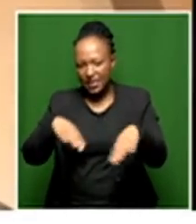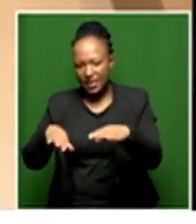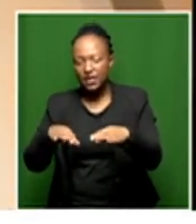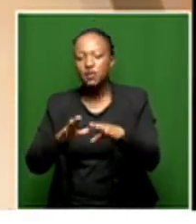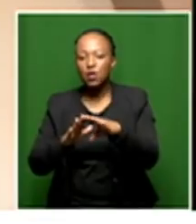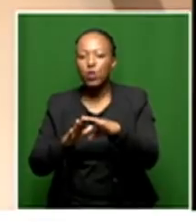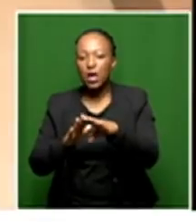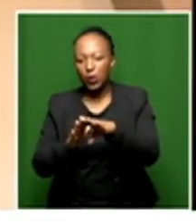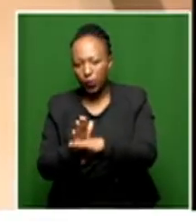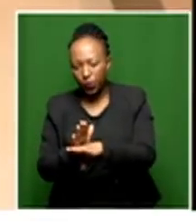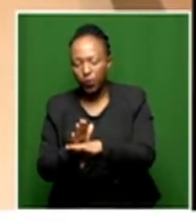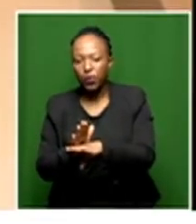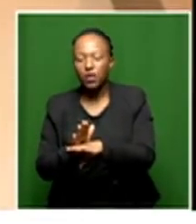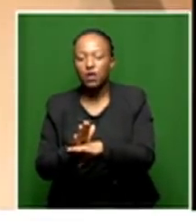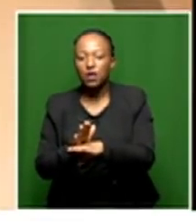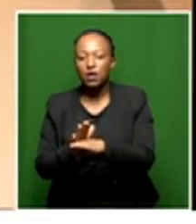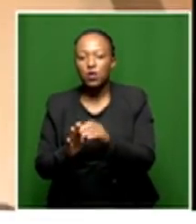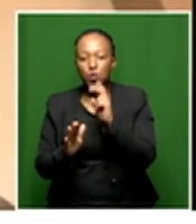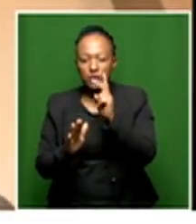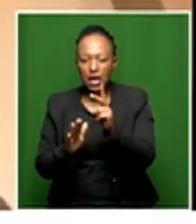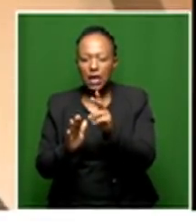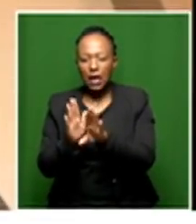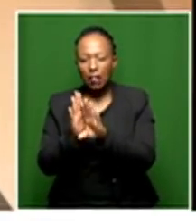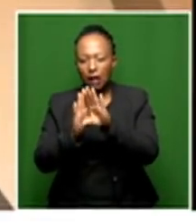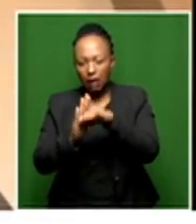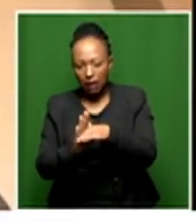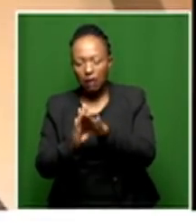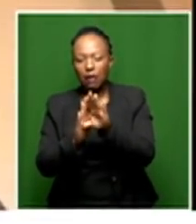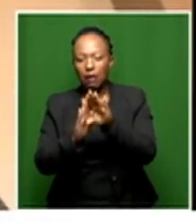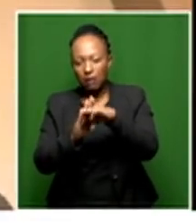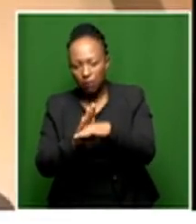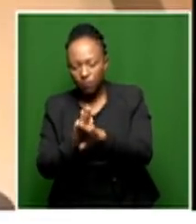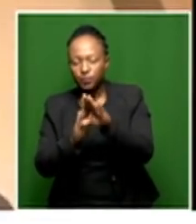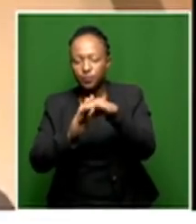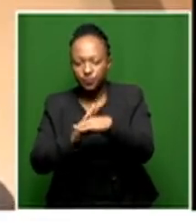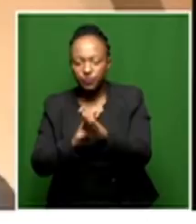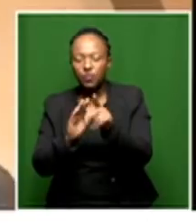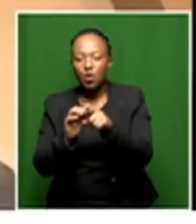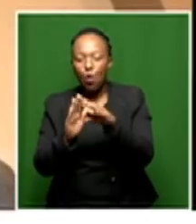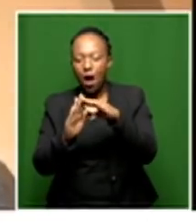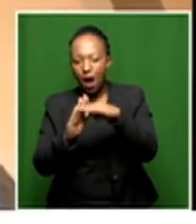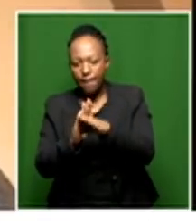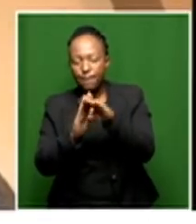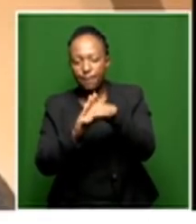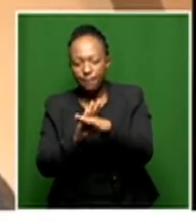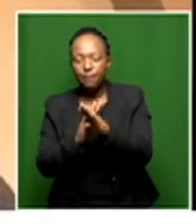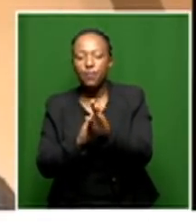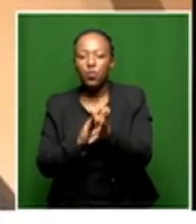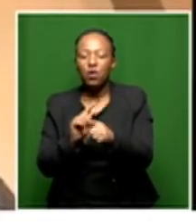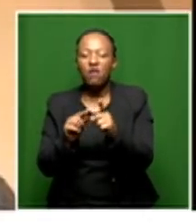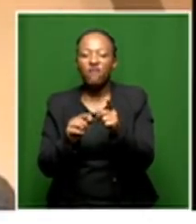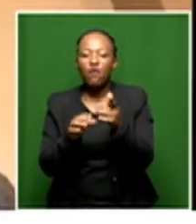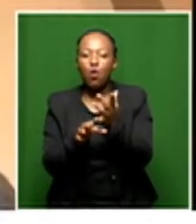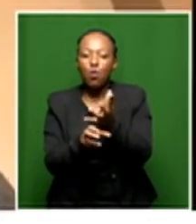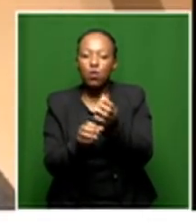drop them. So you see that sinusoidal wave in terms of the ups and downs of the